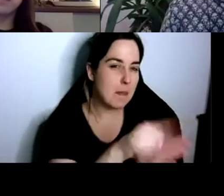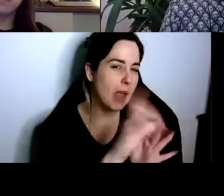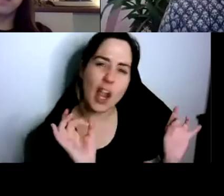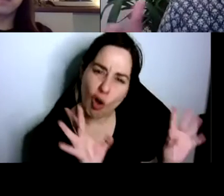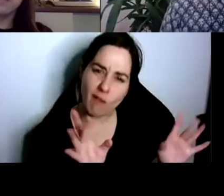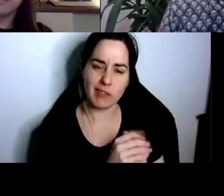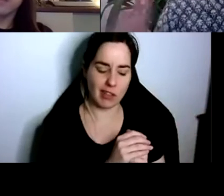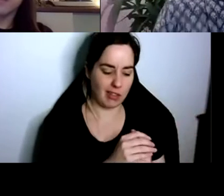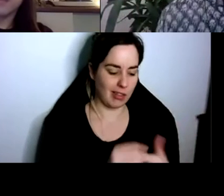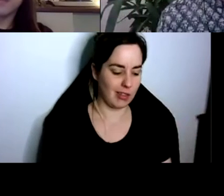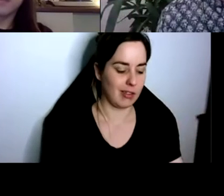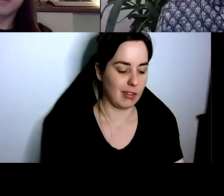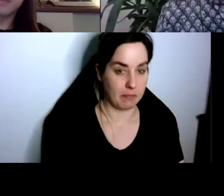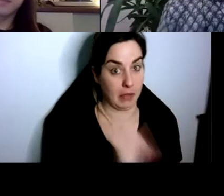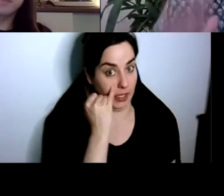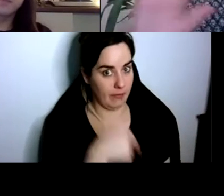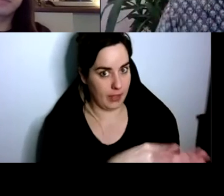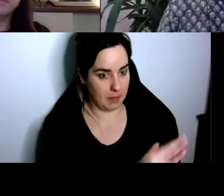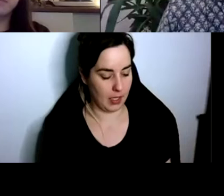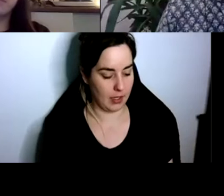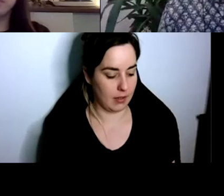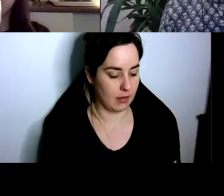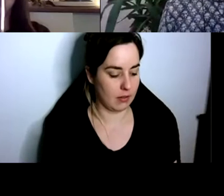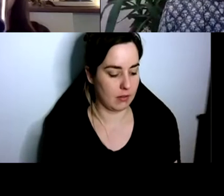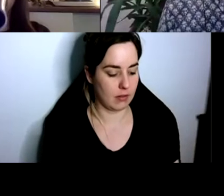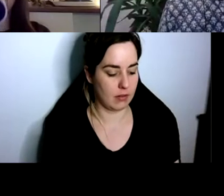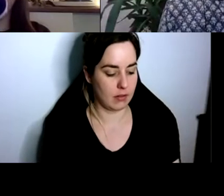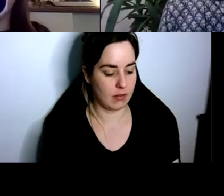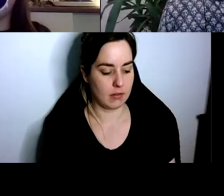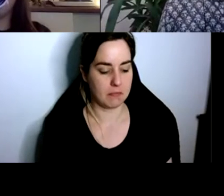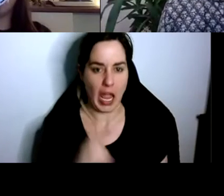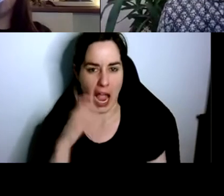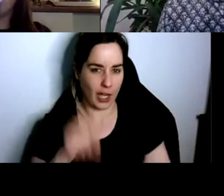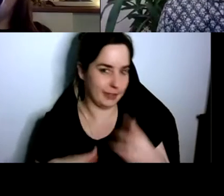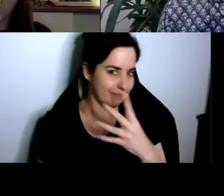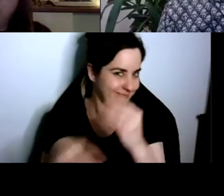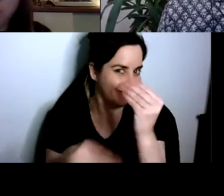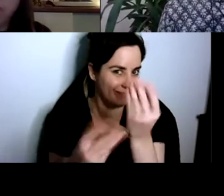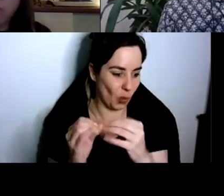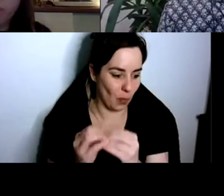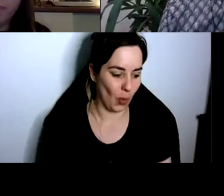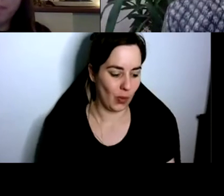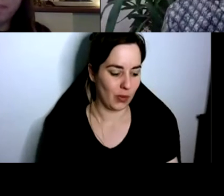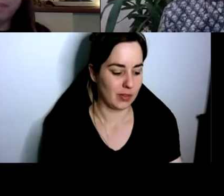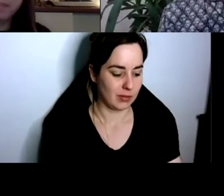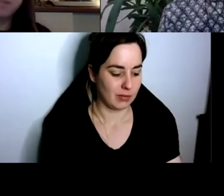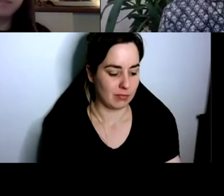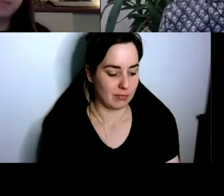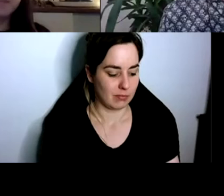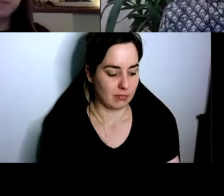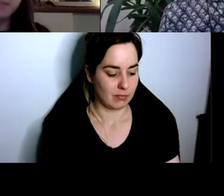know, if they're paid at all? You know, I could go on and on. So back to your